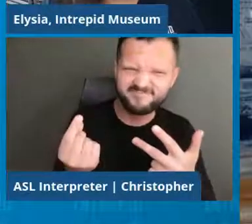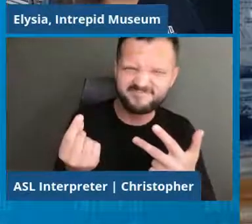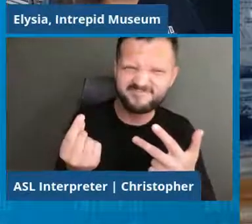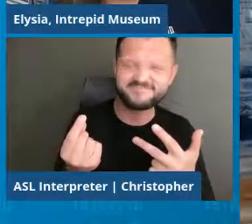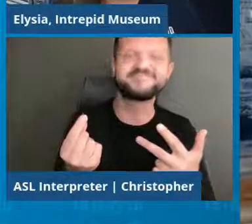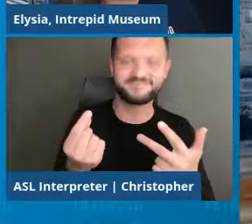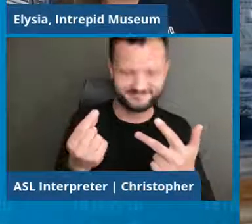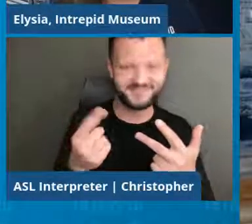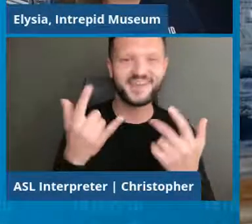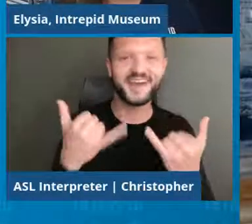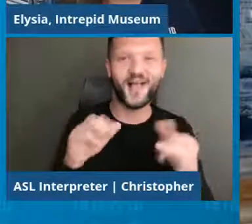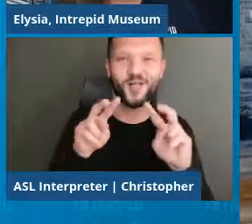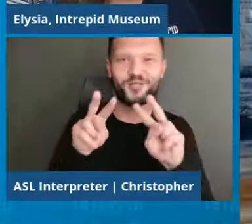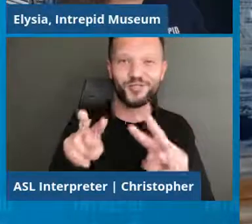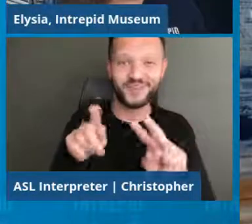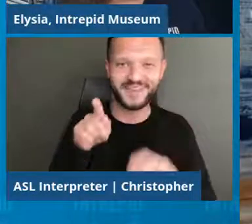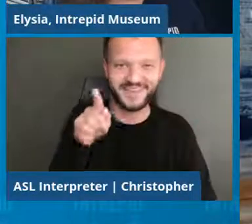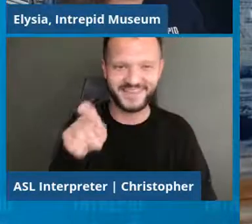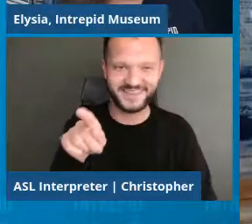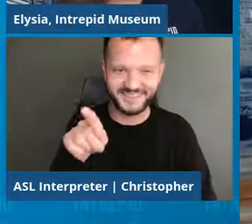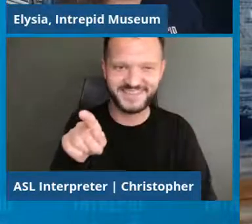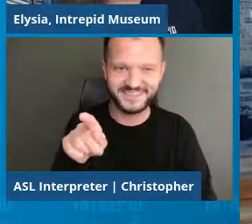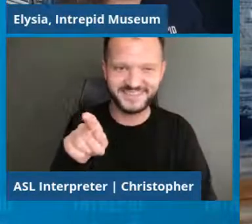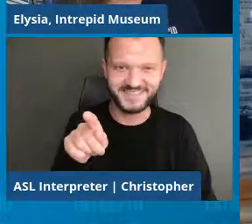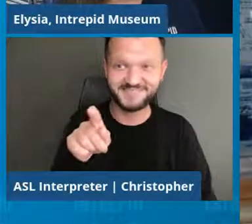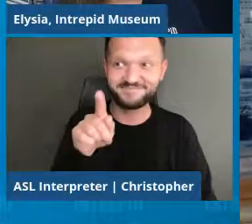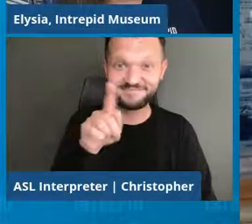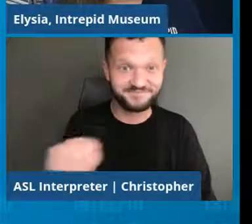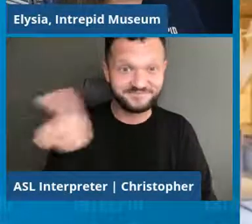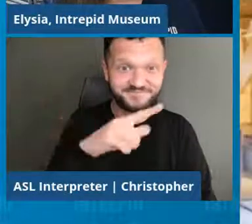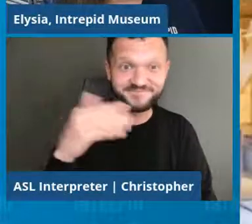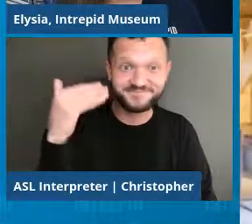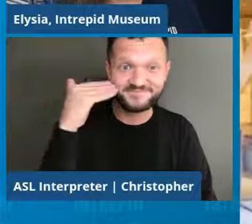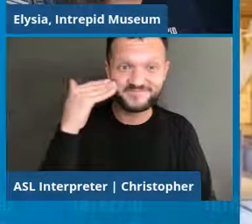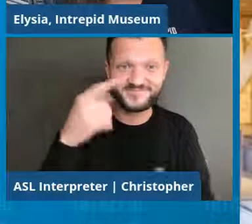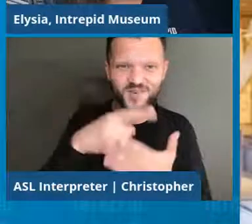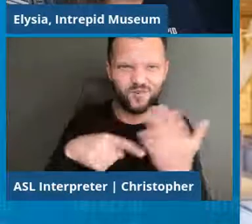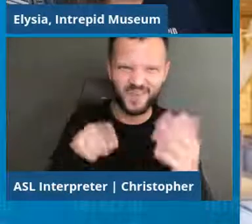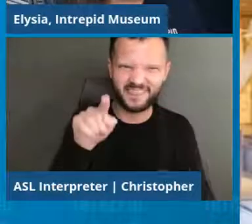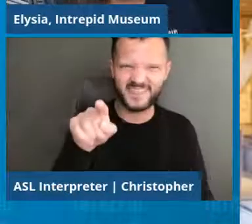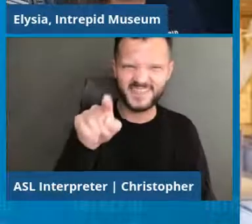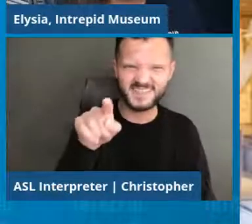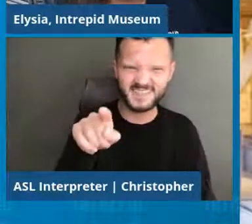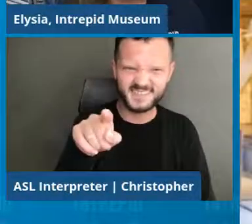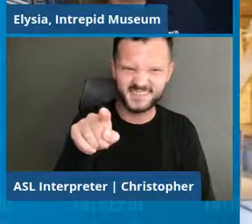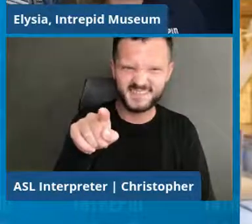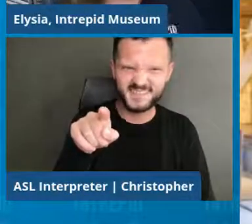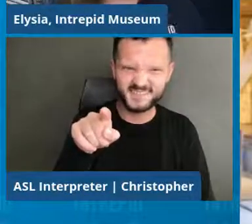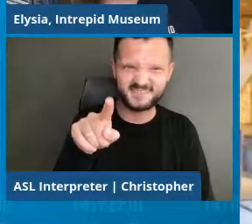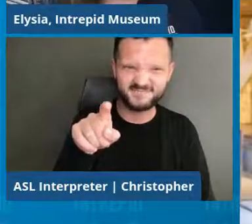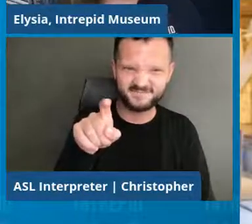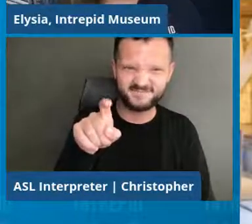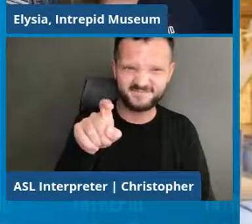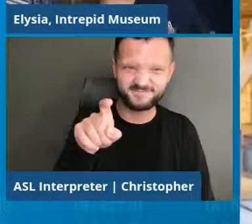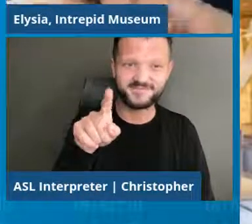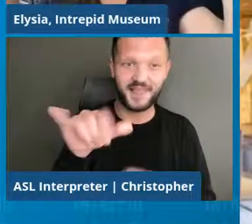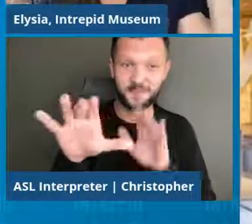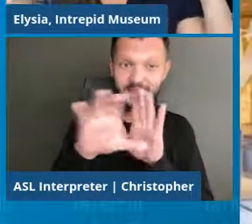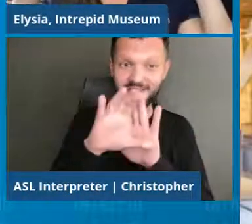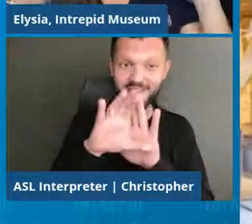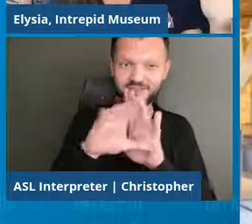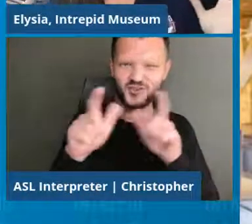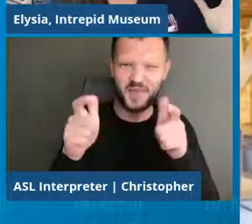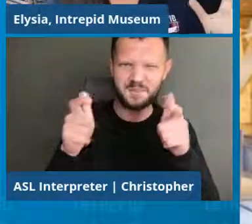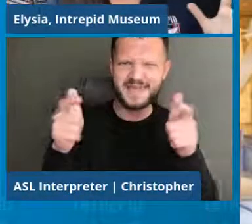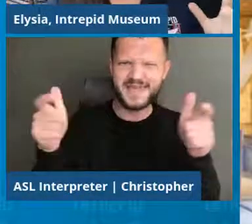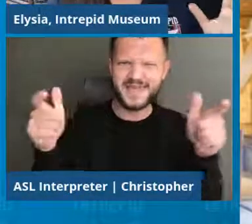take a look at this. Does anyone know what this thing is that we are looking at here? We are looking at this